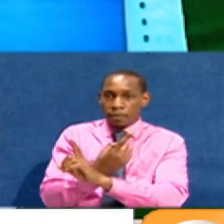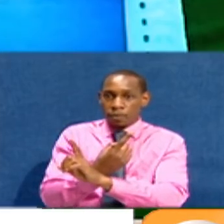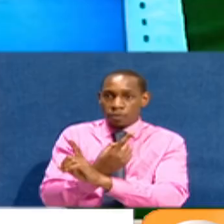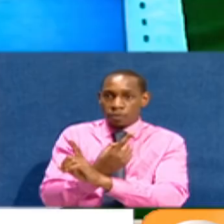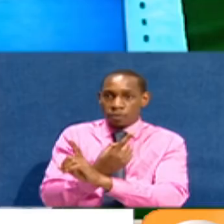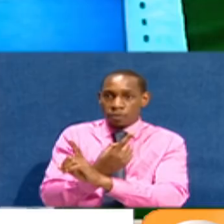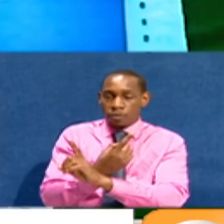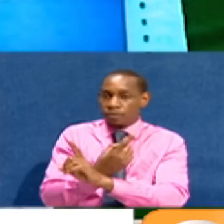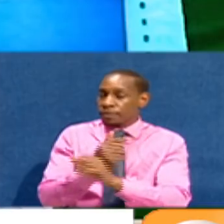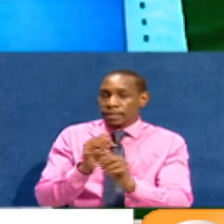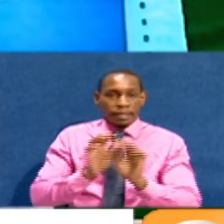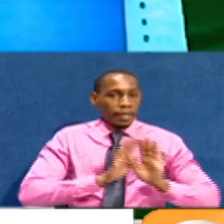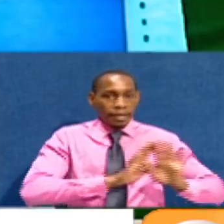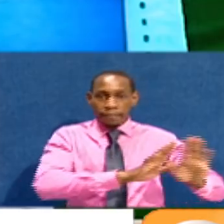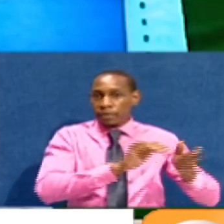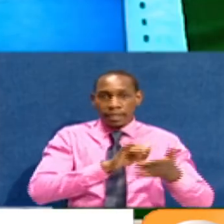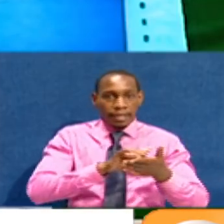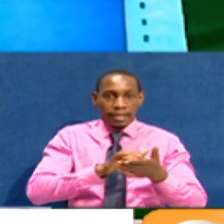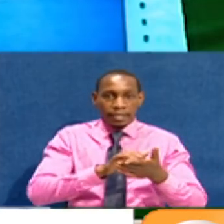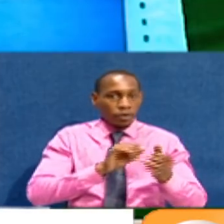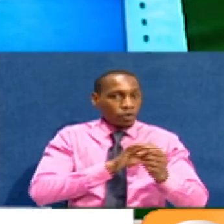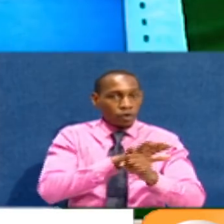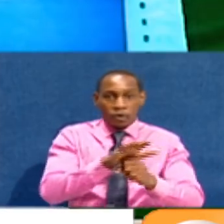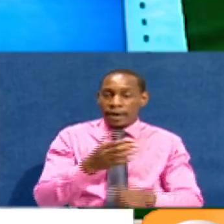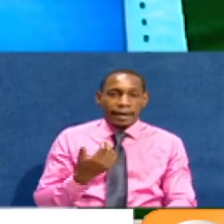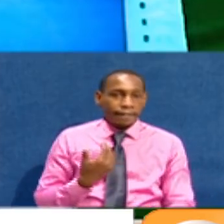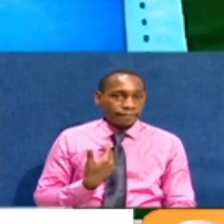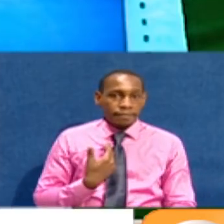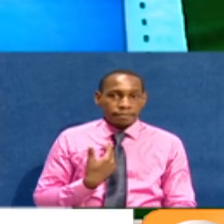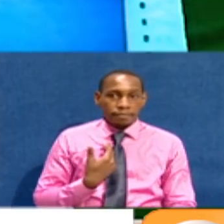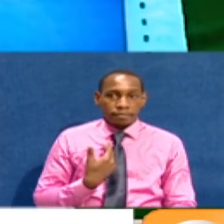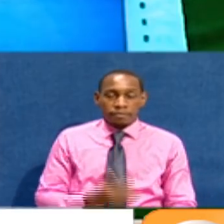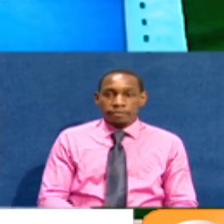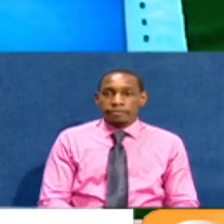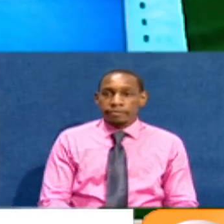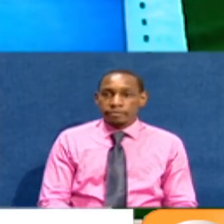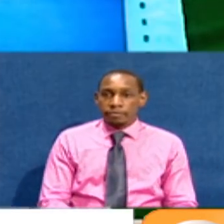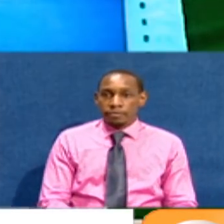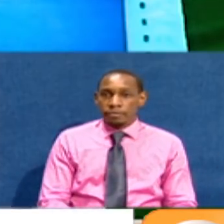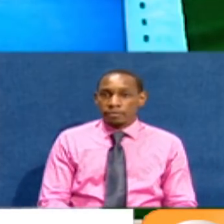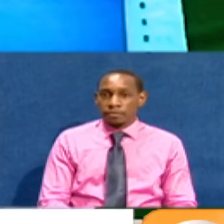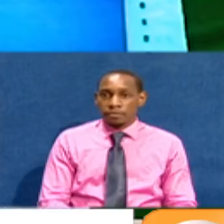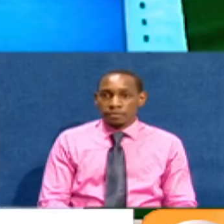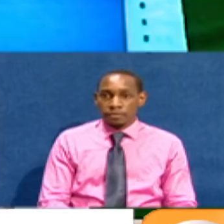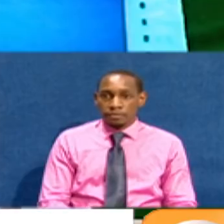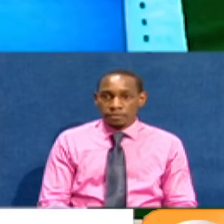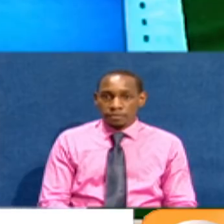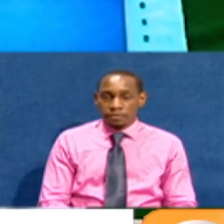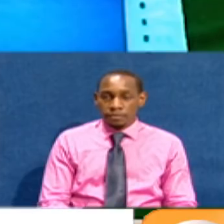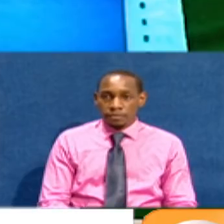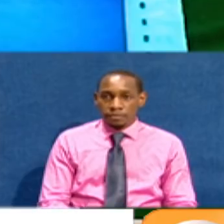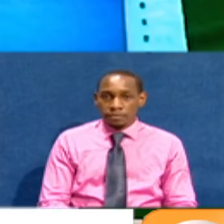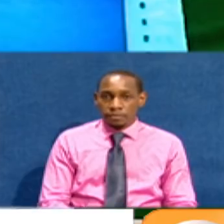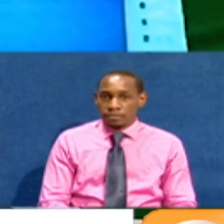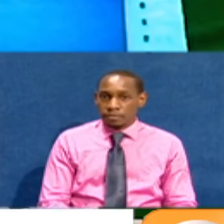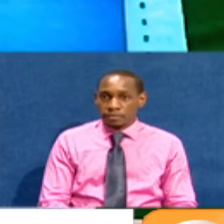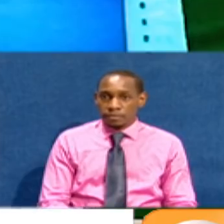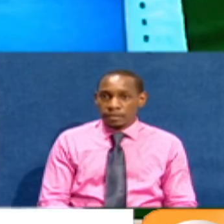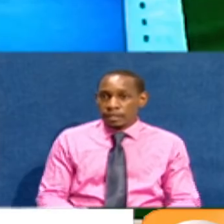COVID-19, denying the existence of the disease. And so it would be, and you could